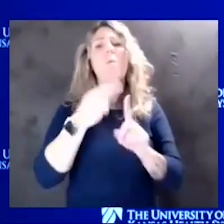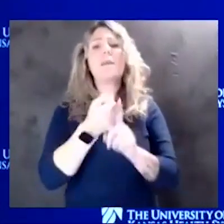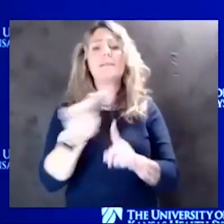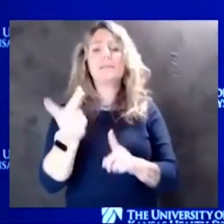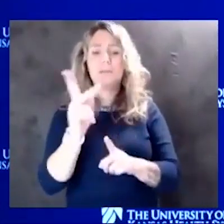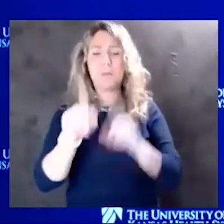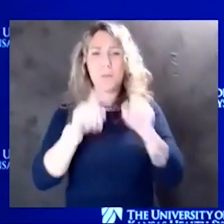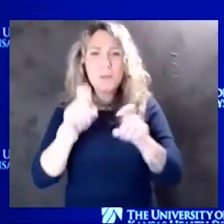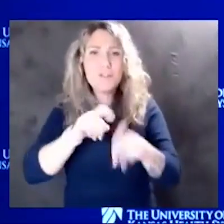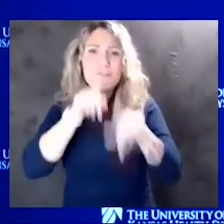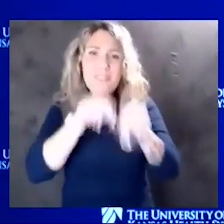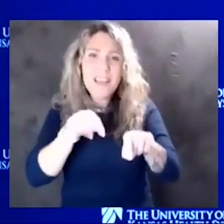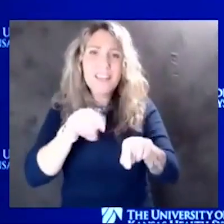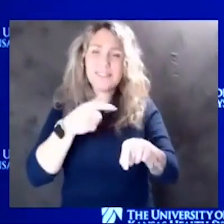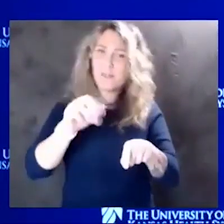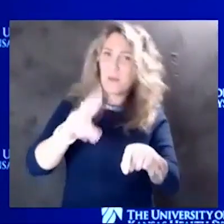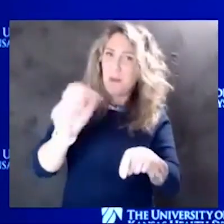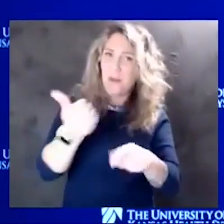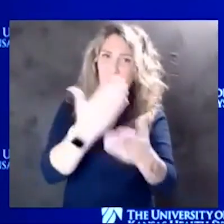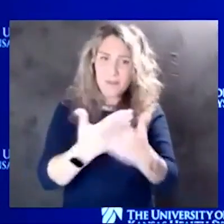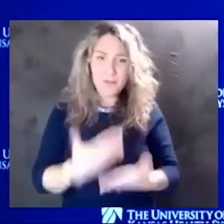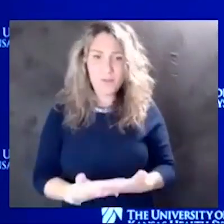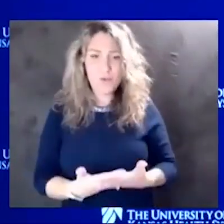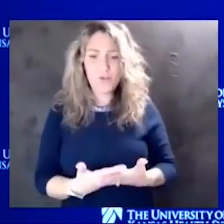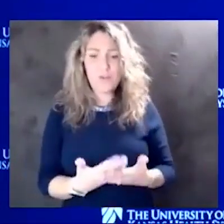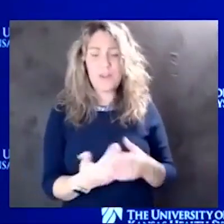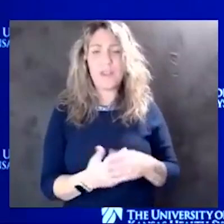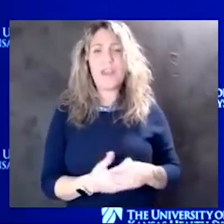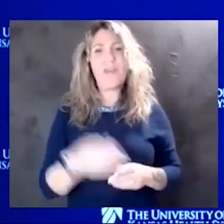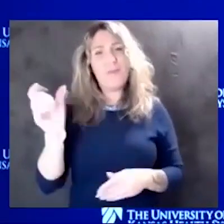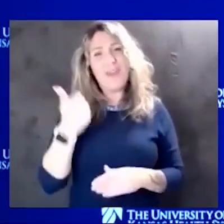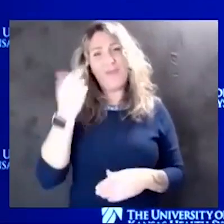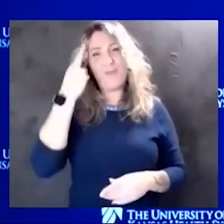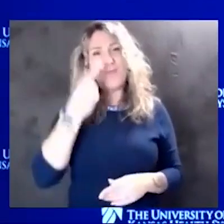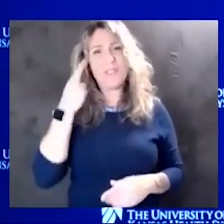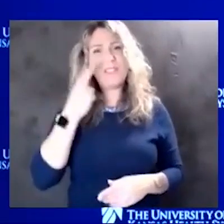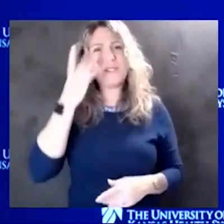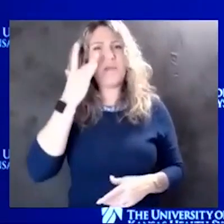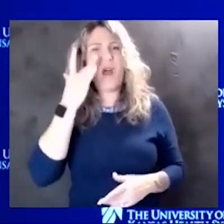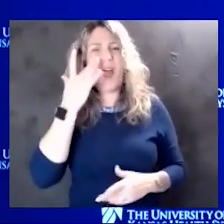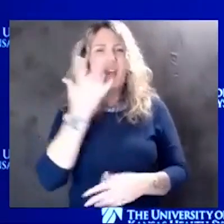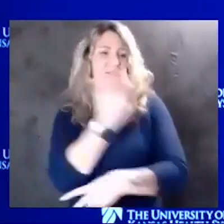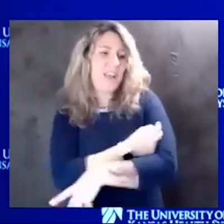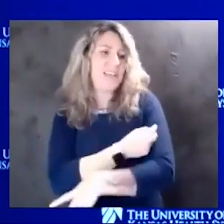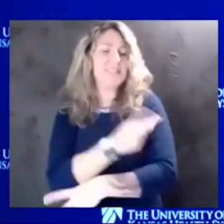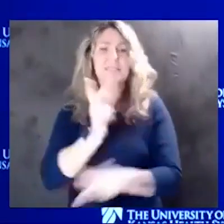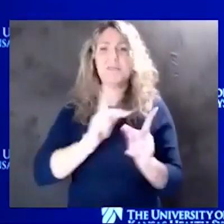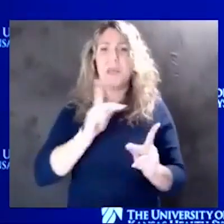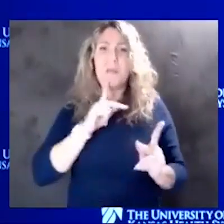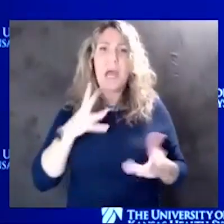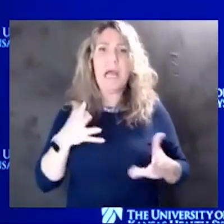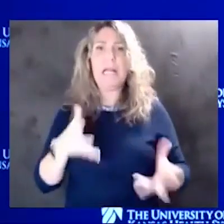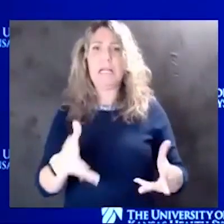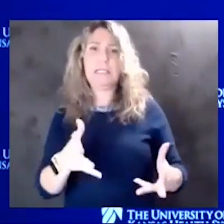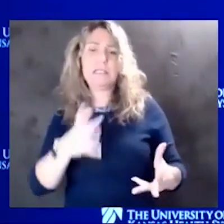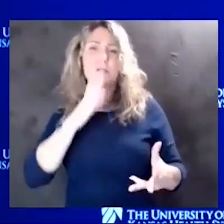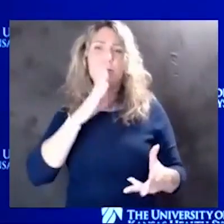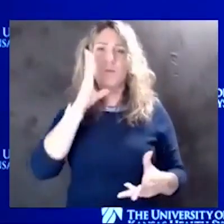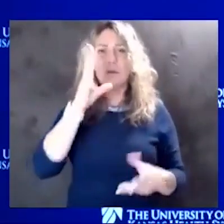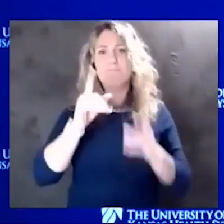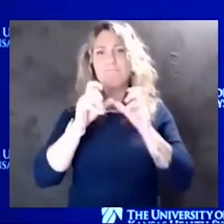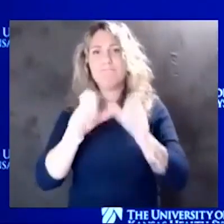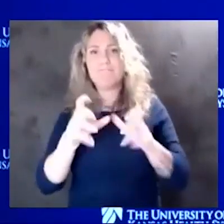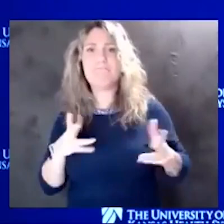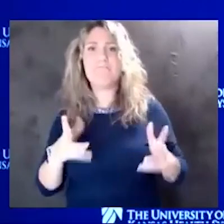other proof, there's going to be other reasons that some of the vaccine hesitant people are going to continue to be hesitant, like once it's